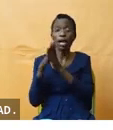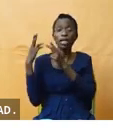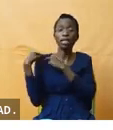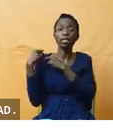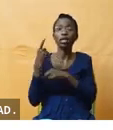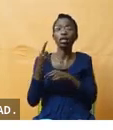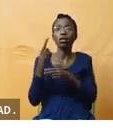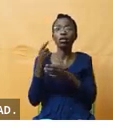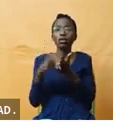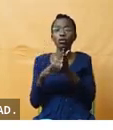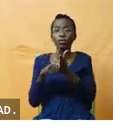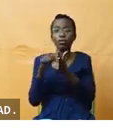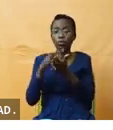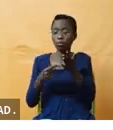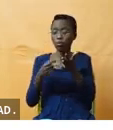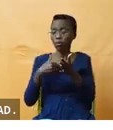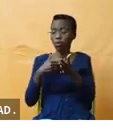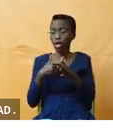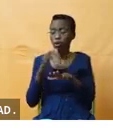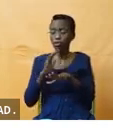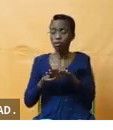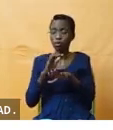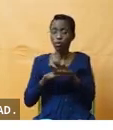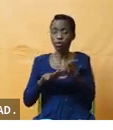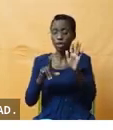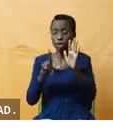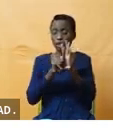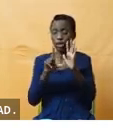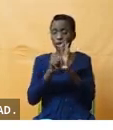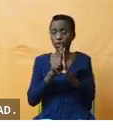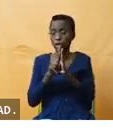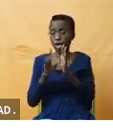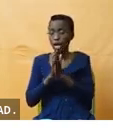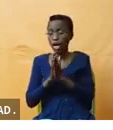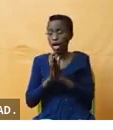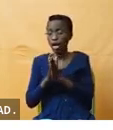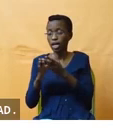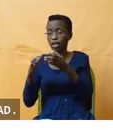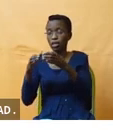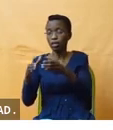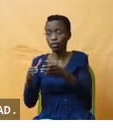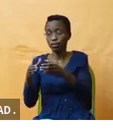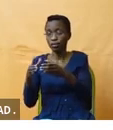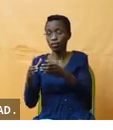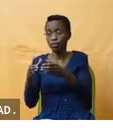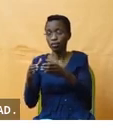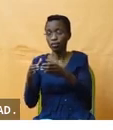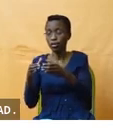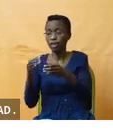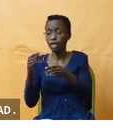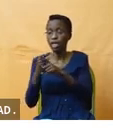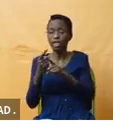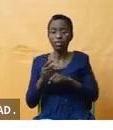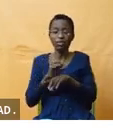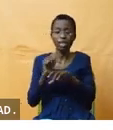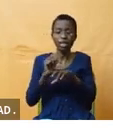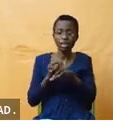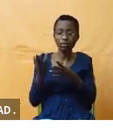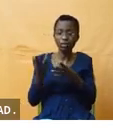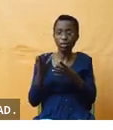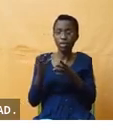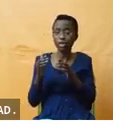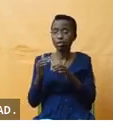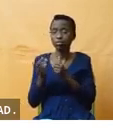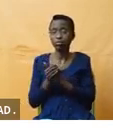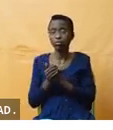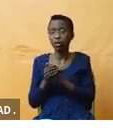problem is we have very good legal and institutional frameworks at the different levels, national levels, but implementation of